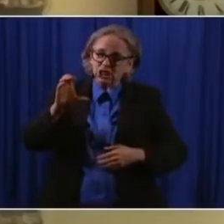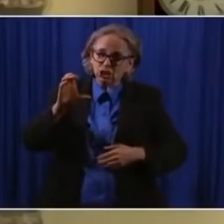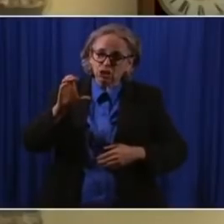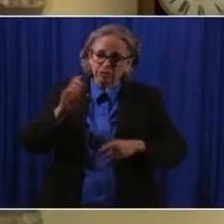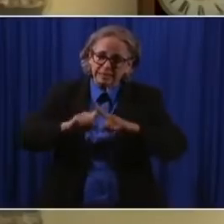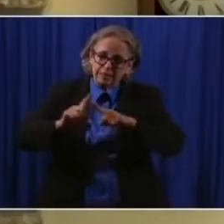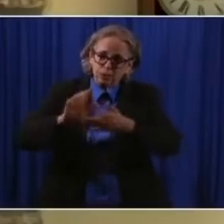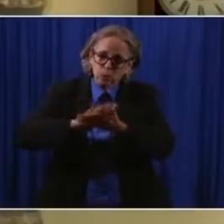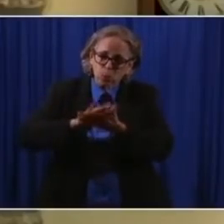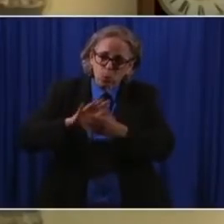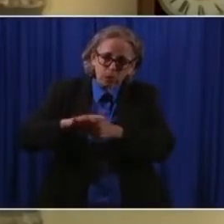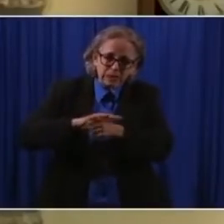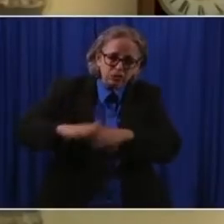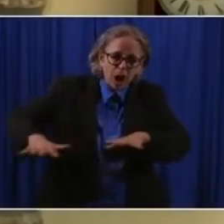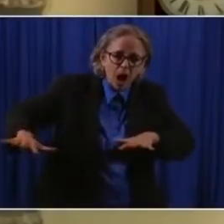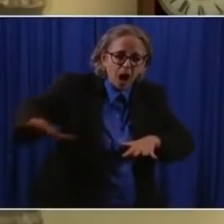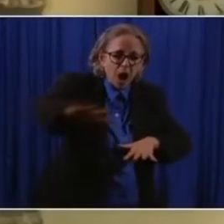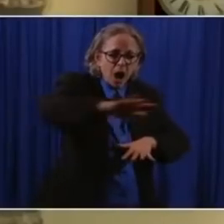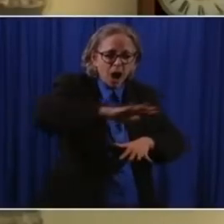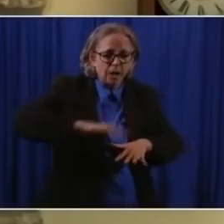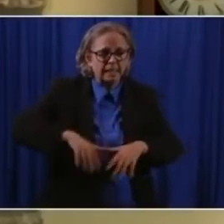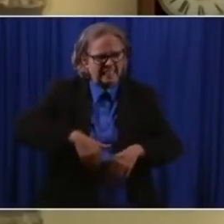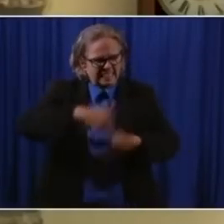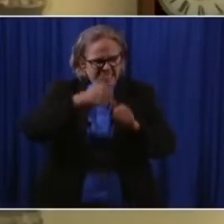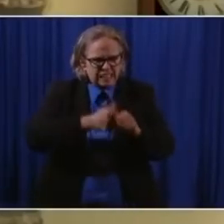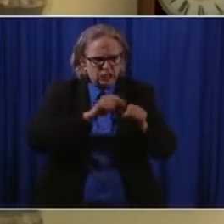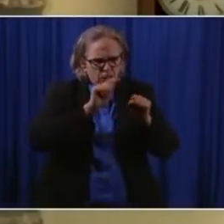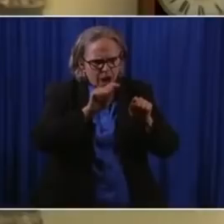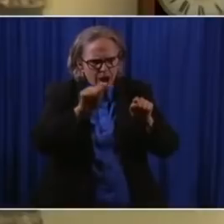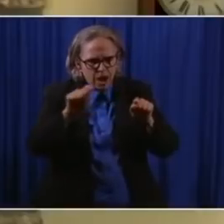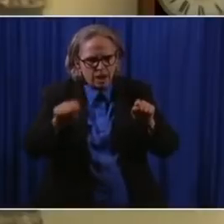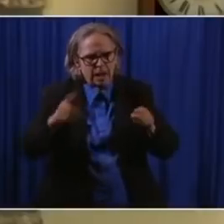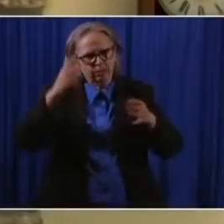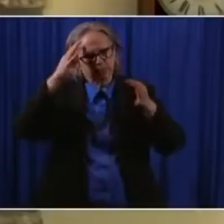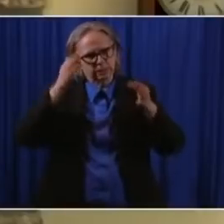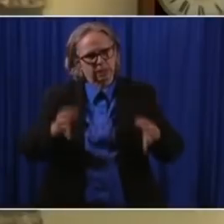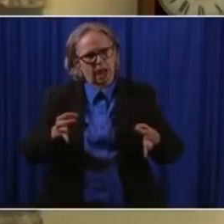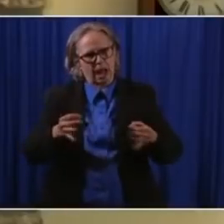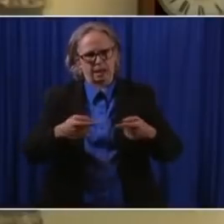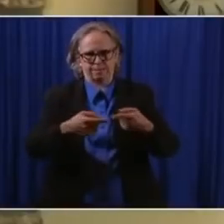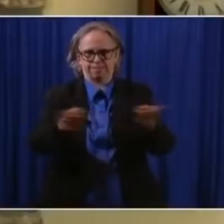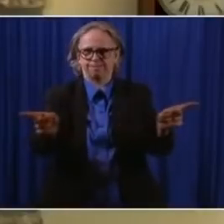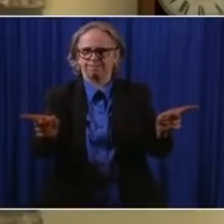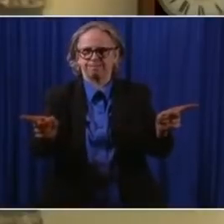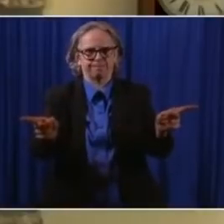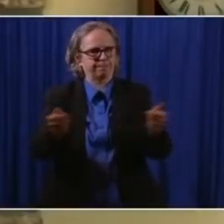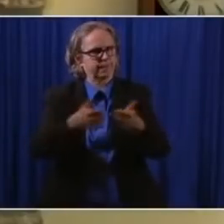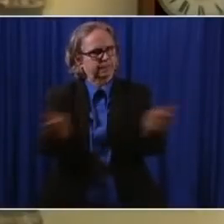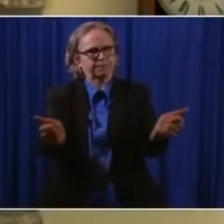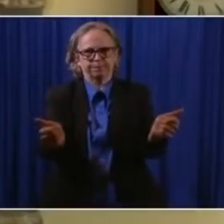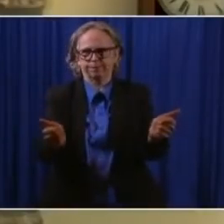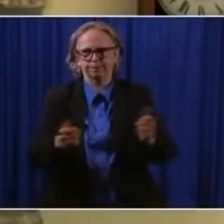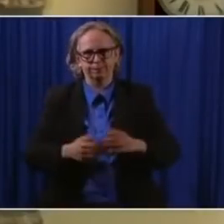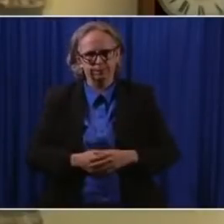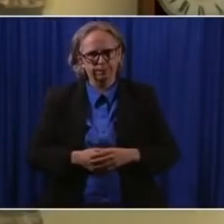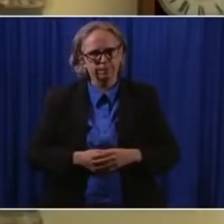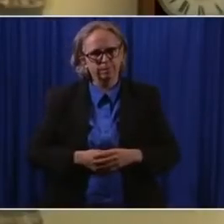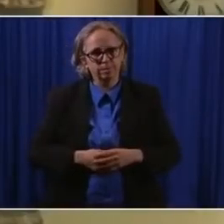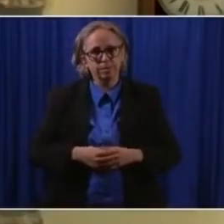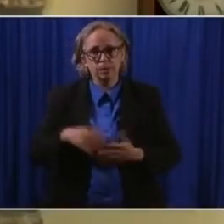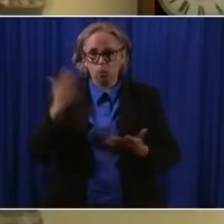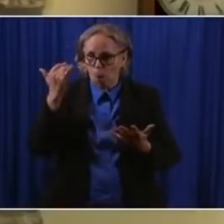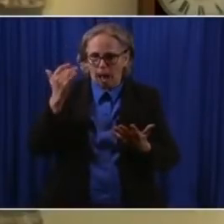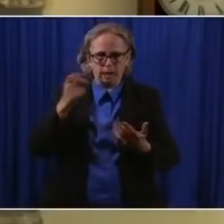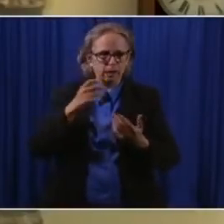Each school district is making the choice. How do they, what array of options do they give? And